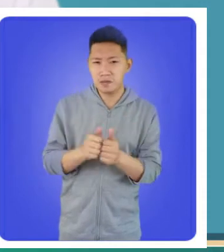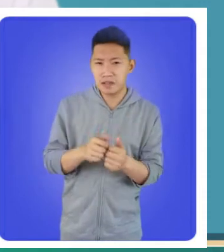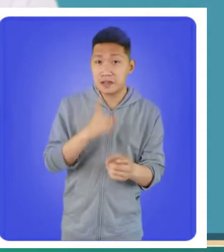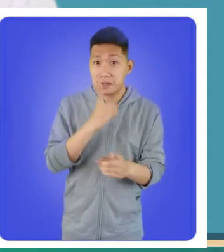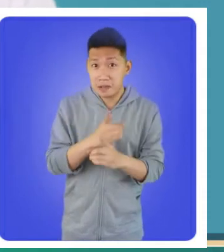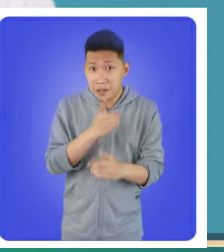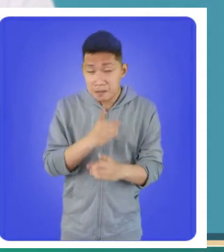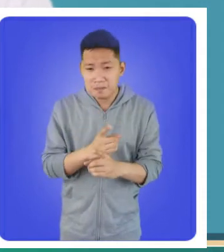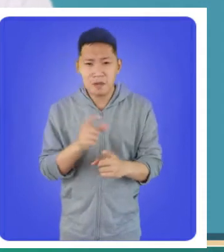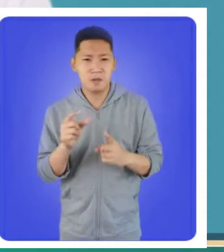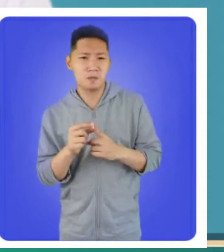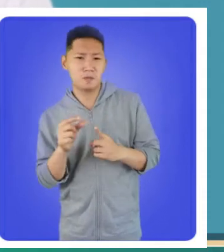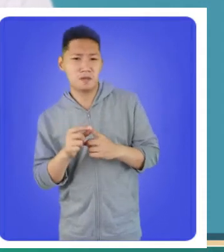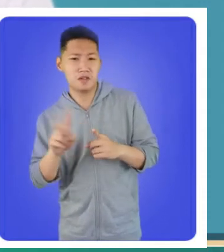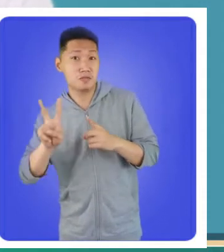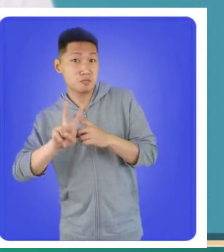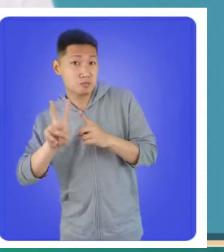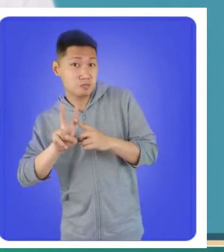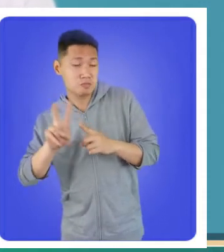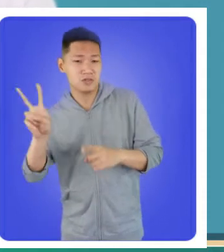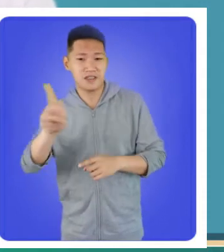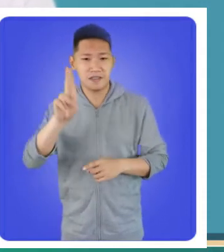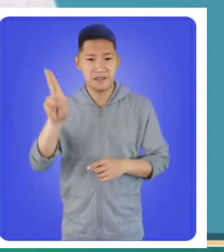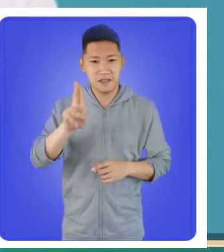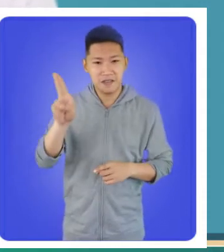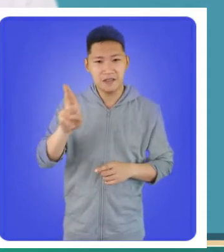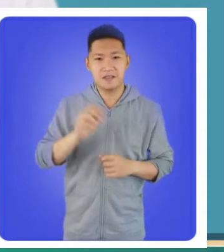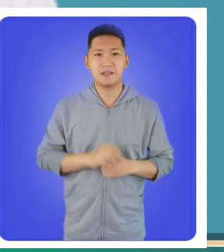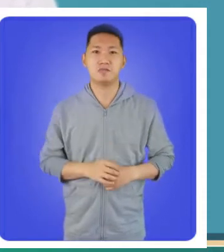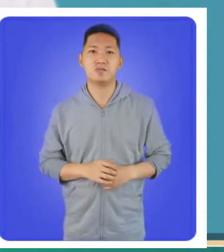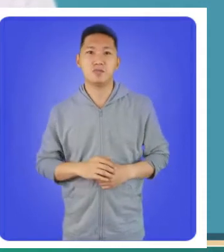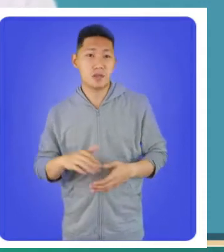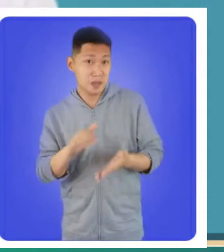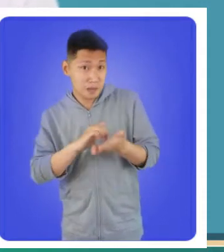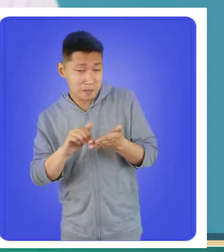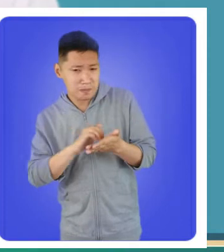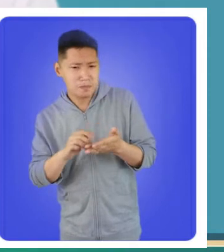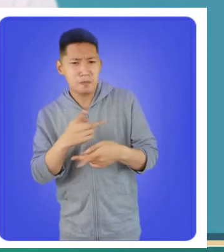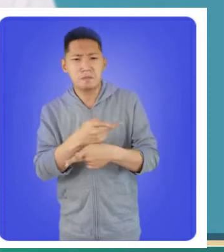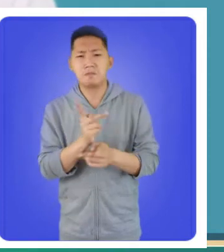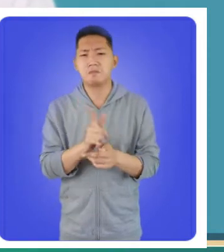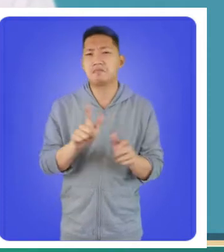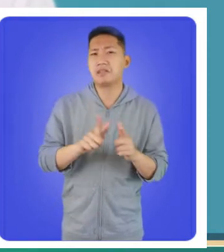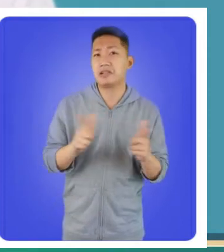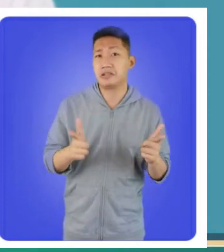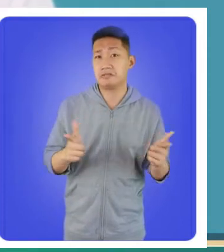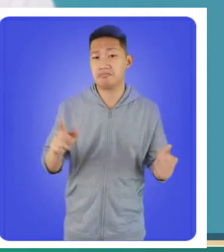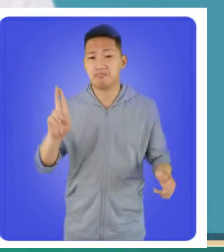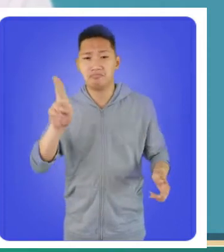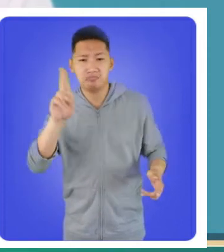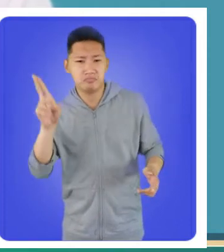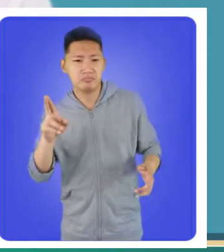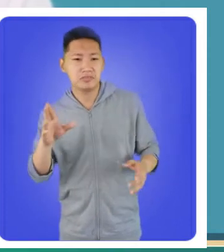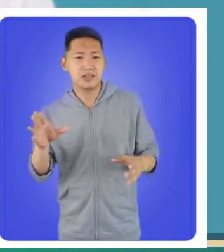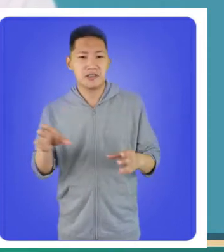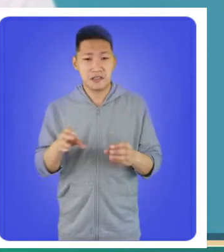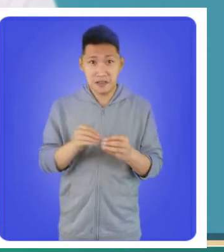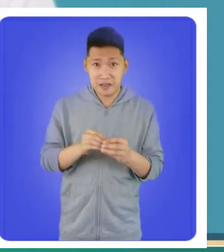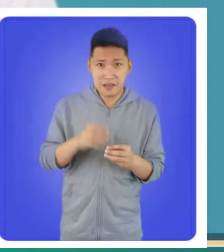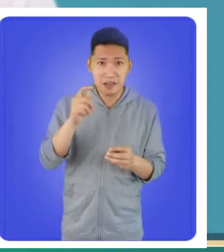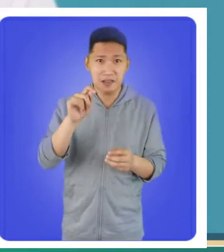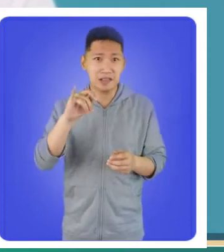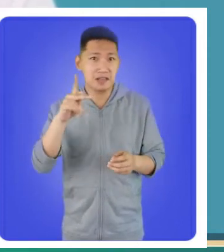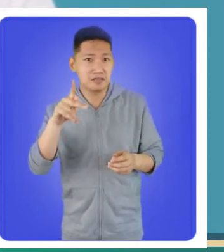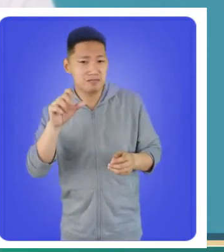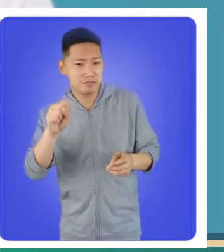deals with the appropriateness of words or vocabulary usage. As you practice proper language use, bear